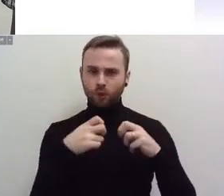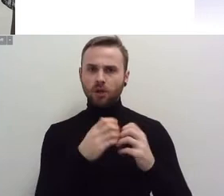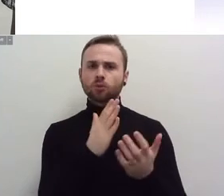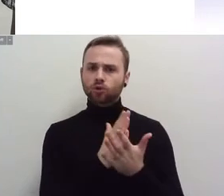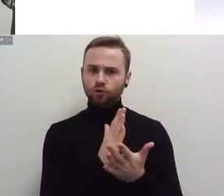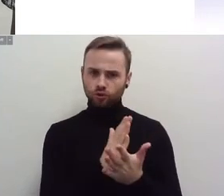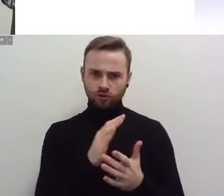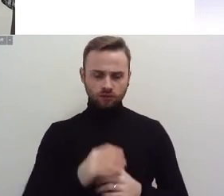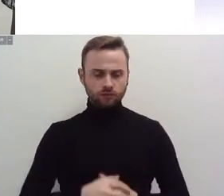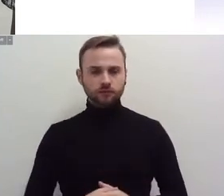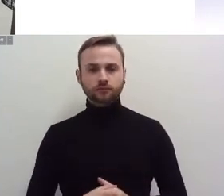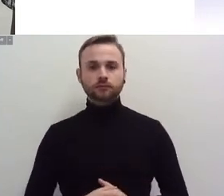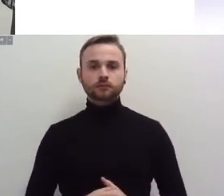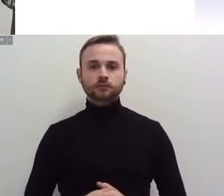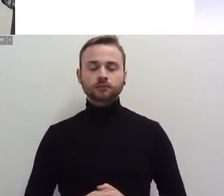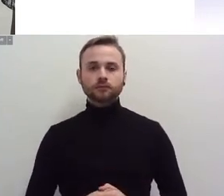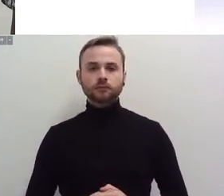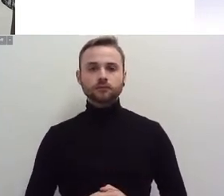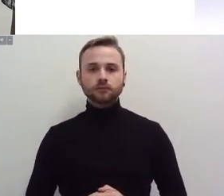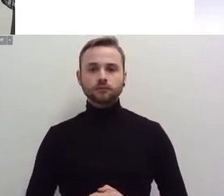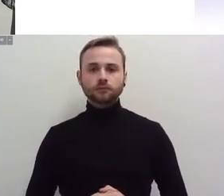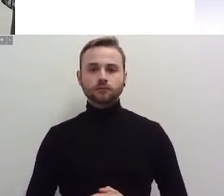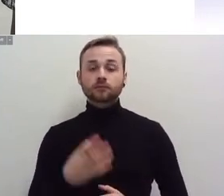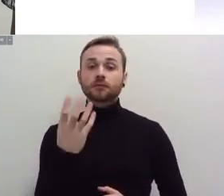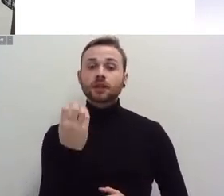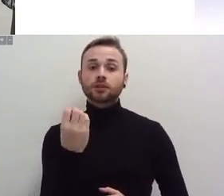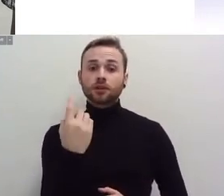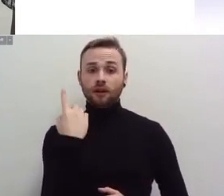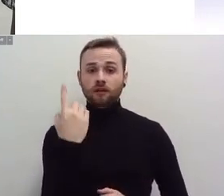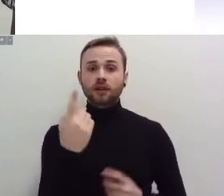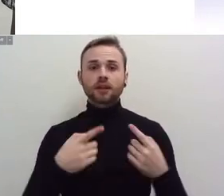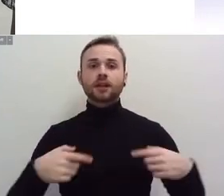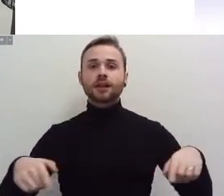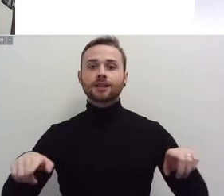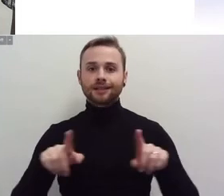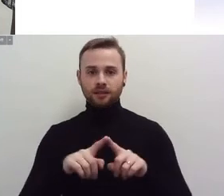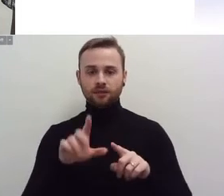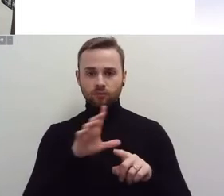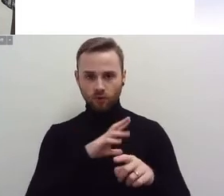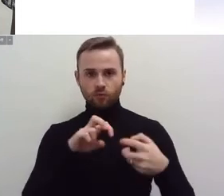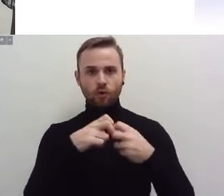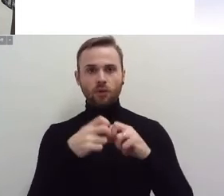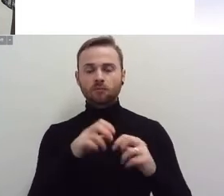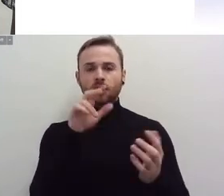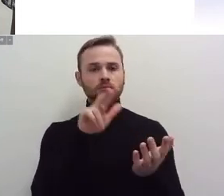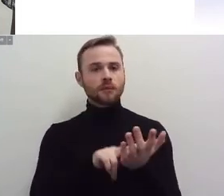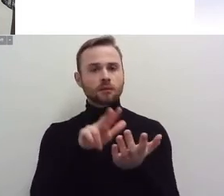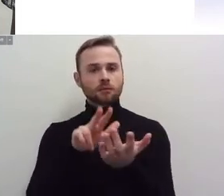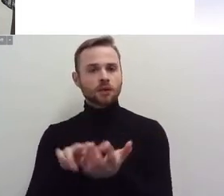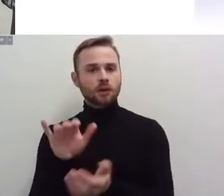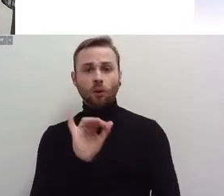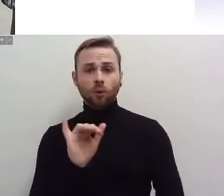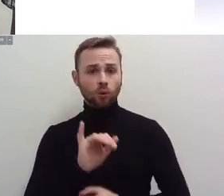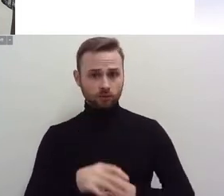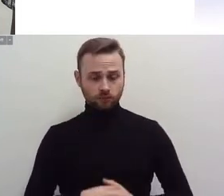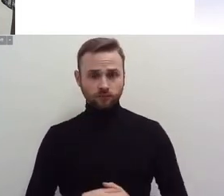sometimes we are not using evidence-based methods and supporting professional